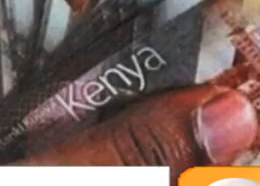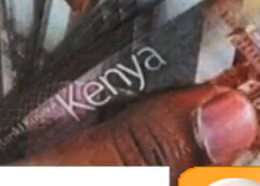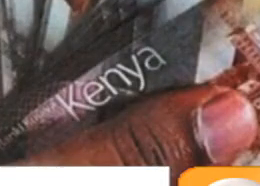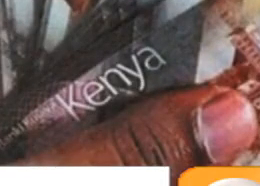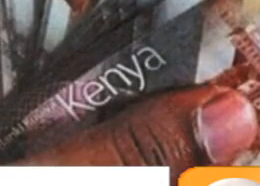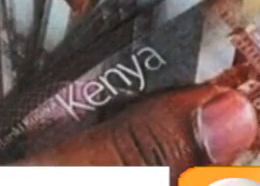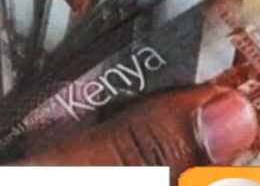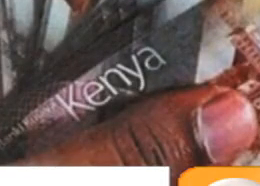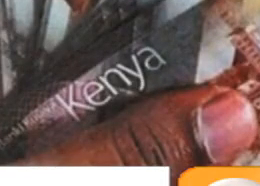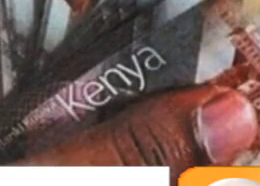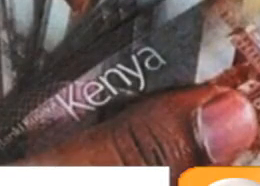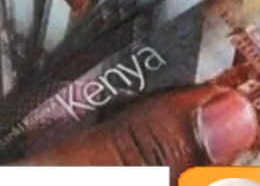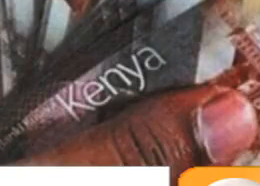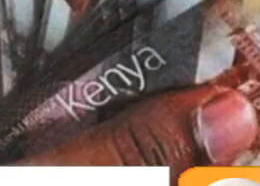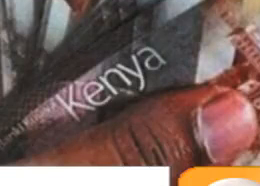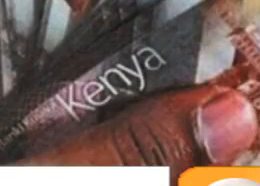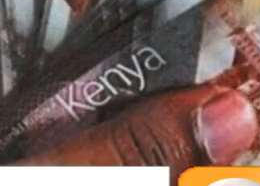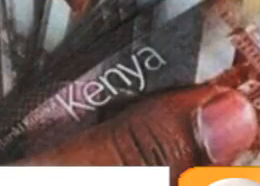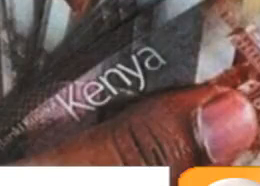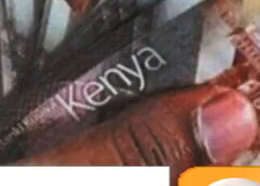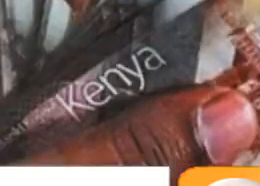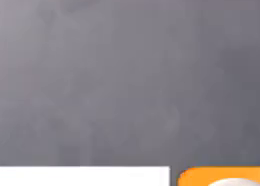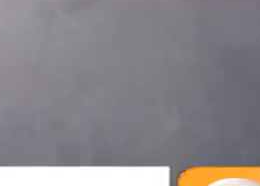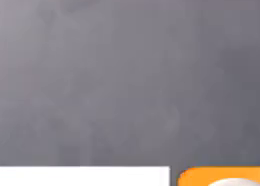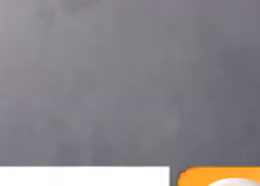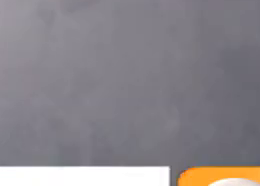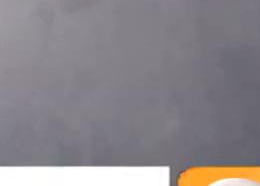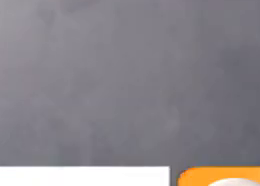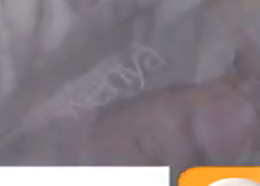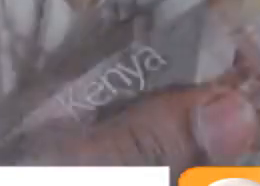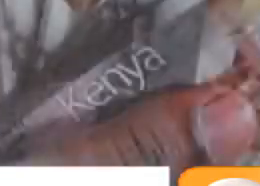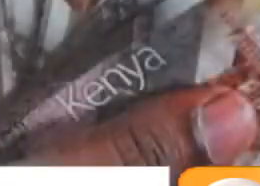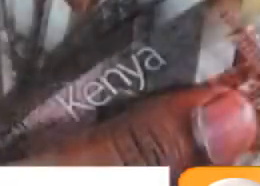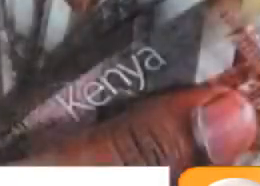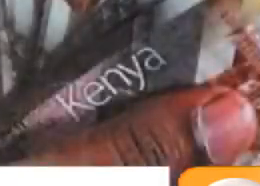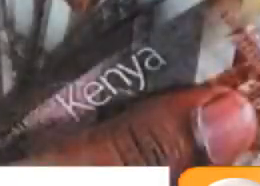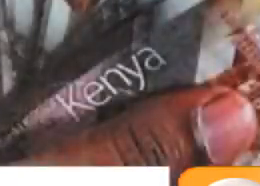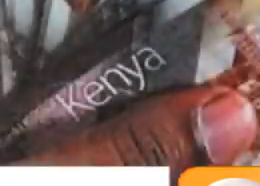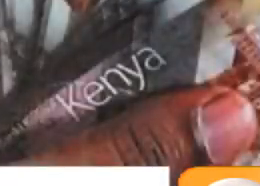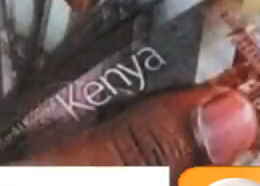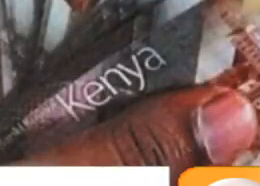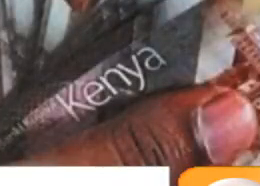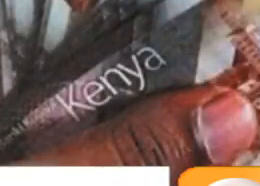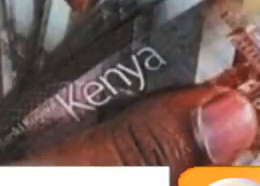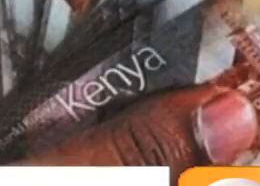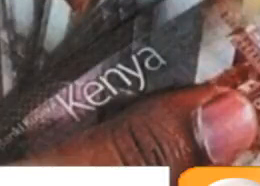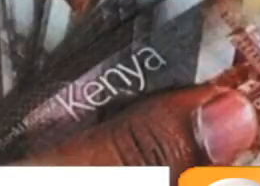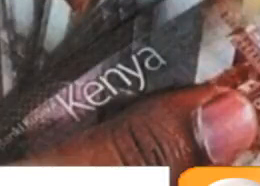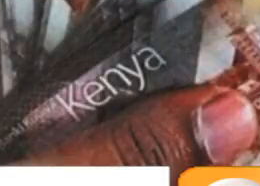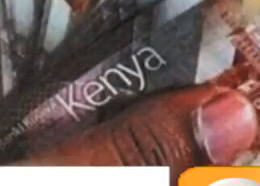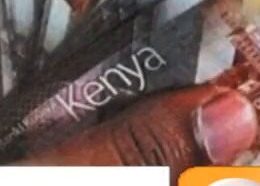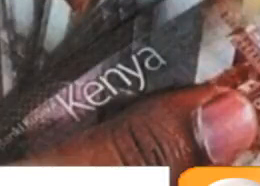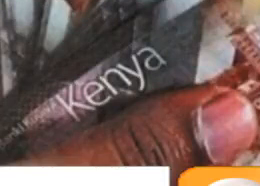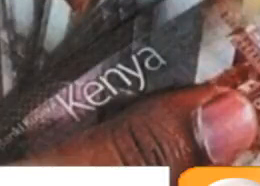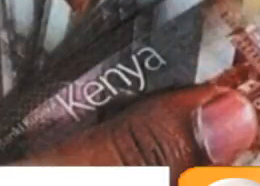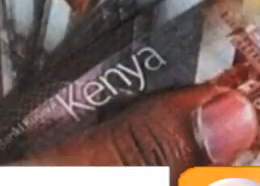a consultant for constitutional law, but they were paid for fictitious food supplies. In total, the Nairobi remand facility